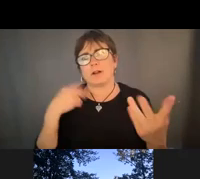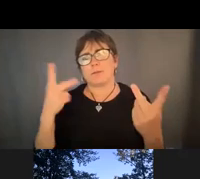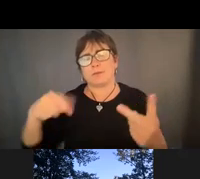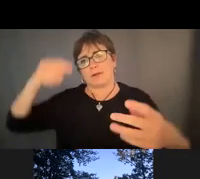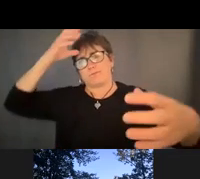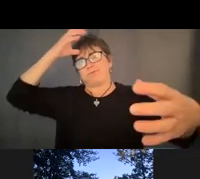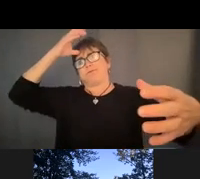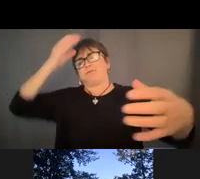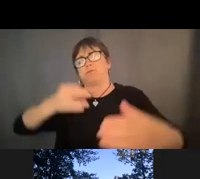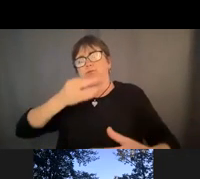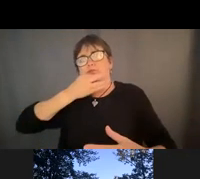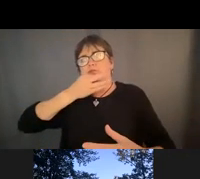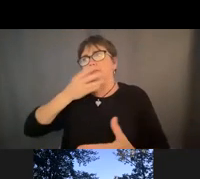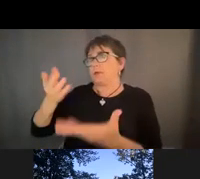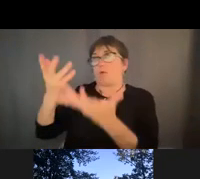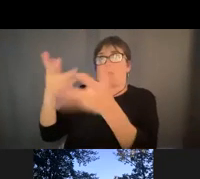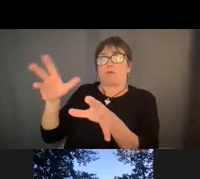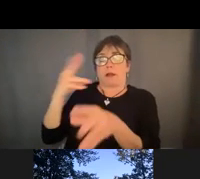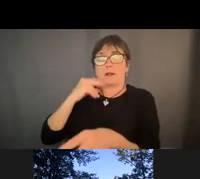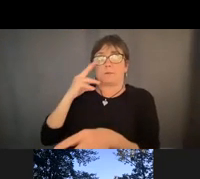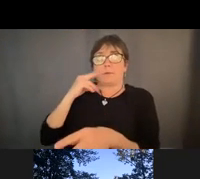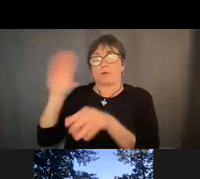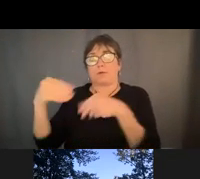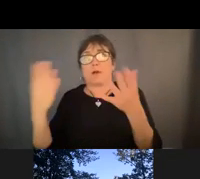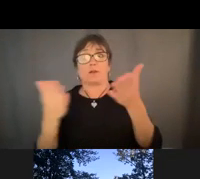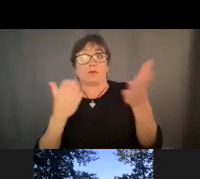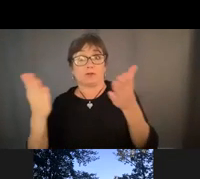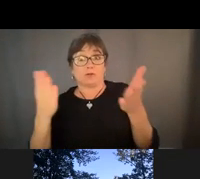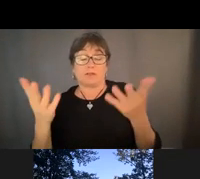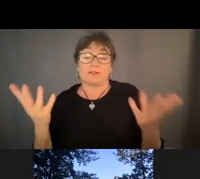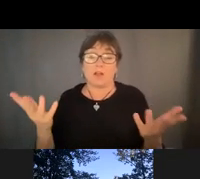and they're already serving our youth. So from my background, I've